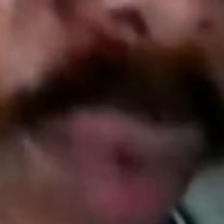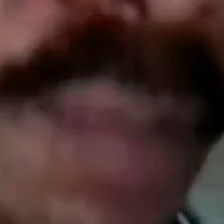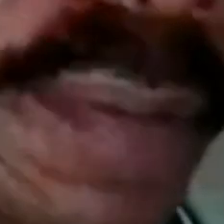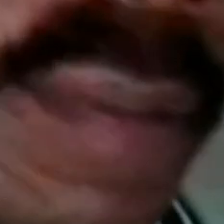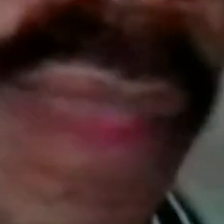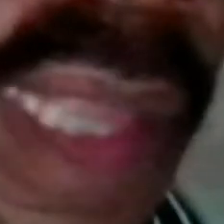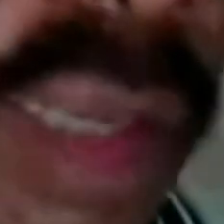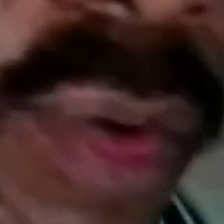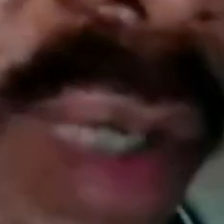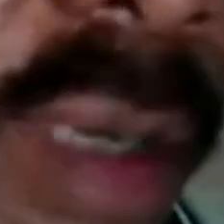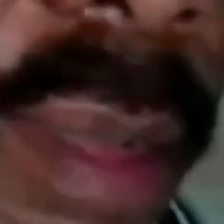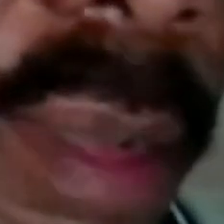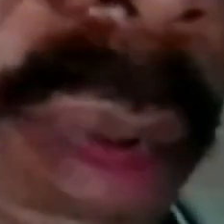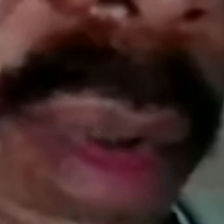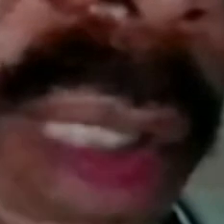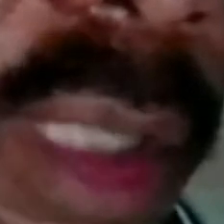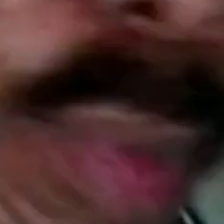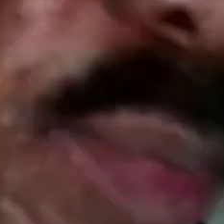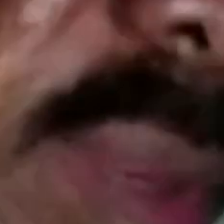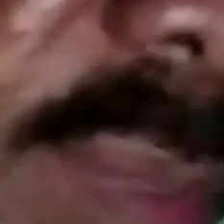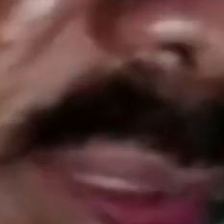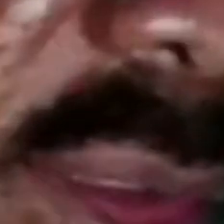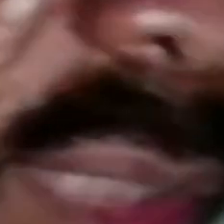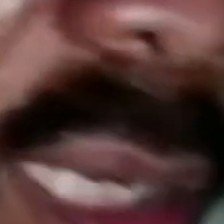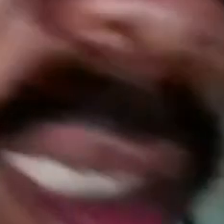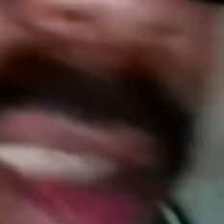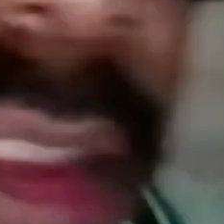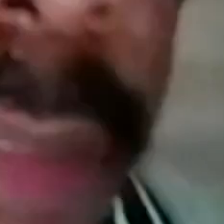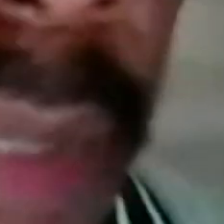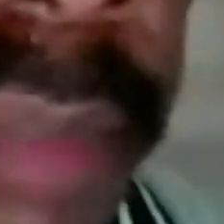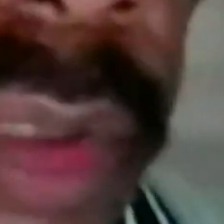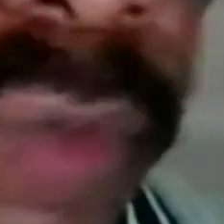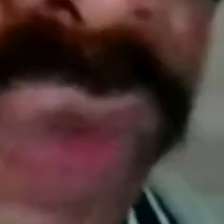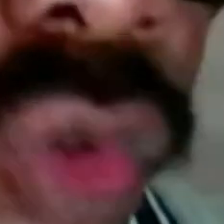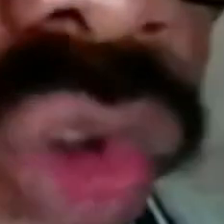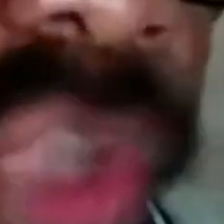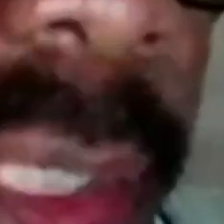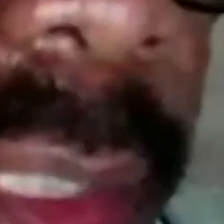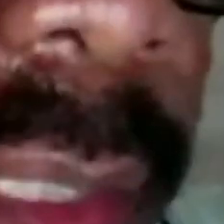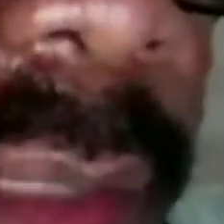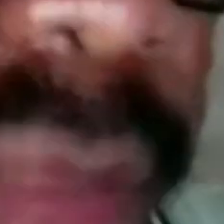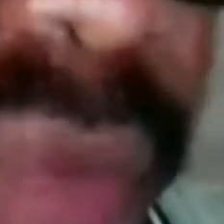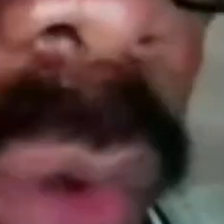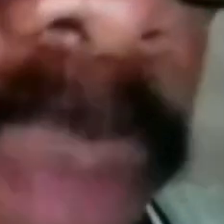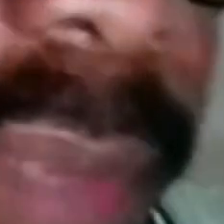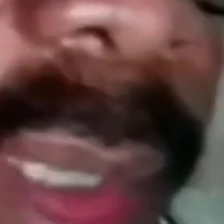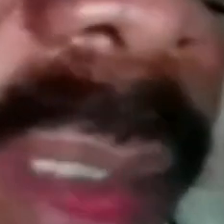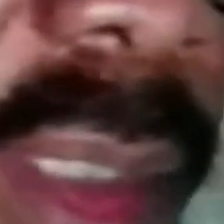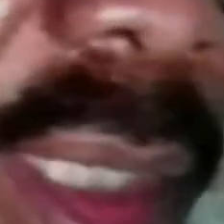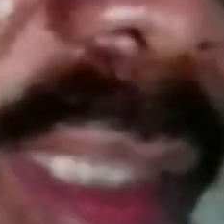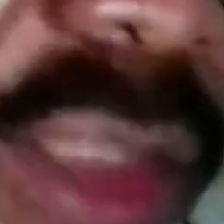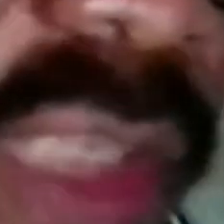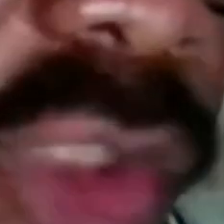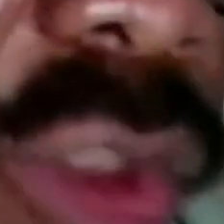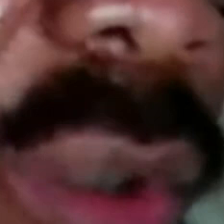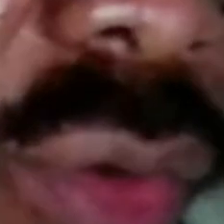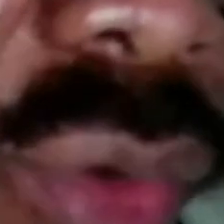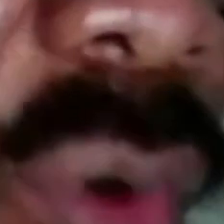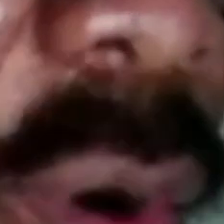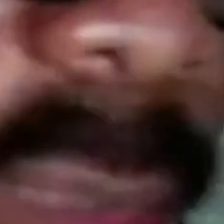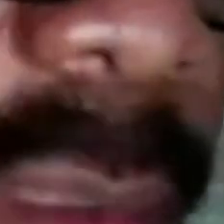You have the Thank right you. to speak. And honourable members, the Department of Social